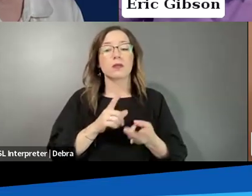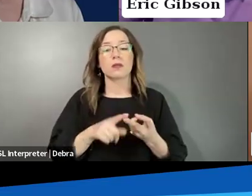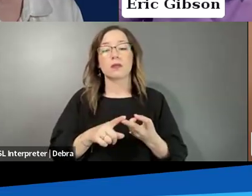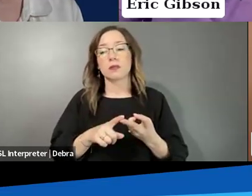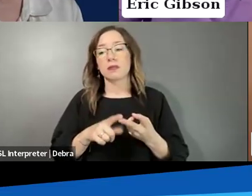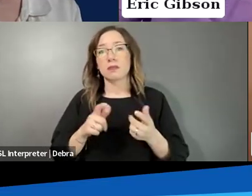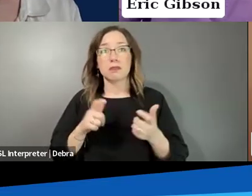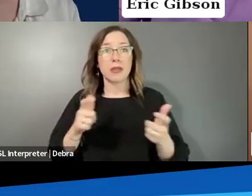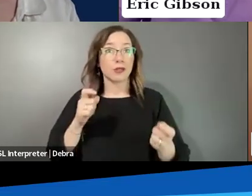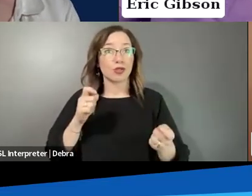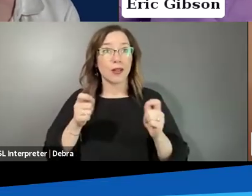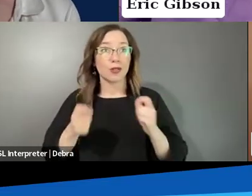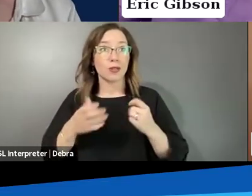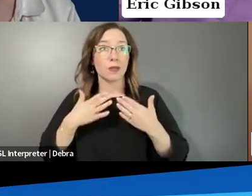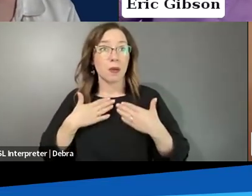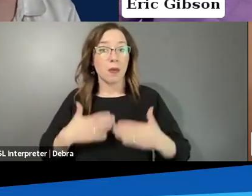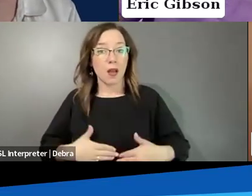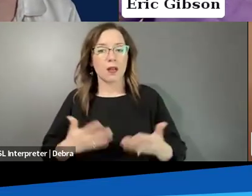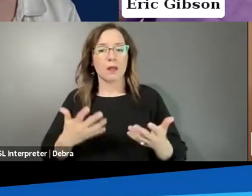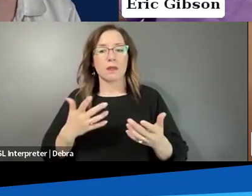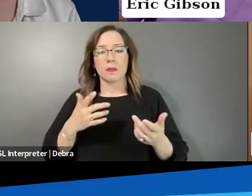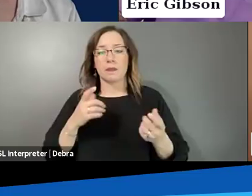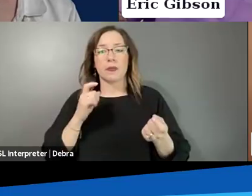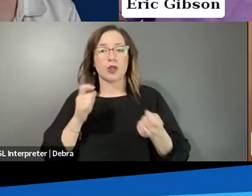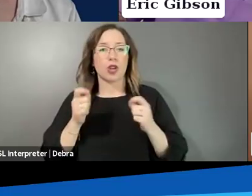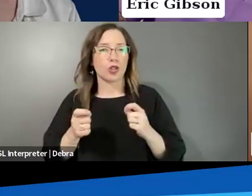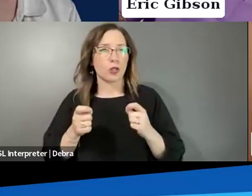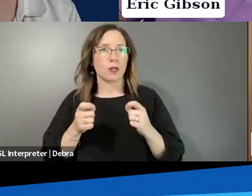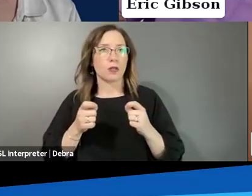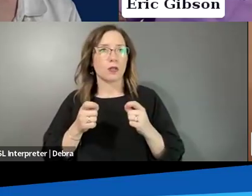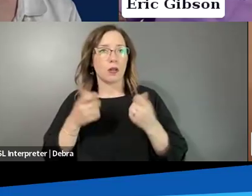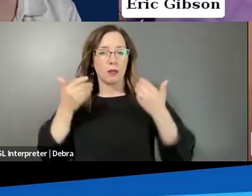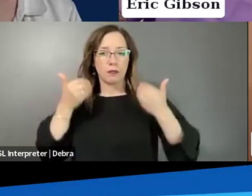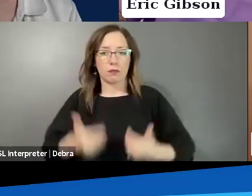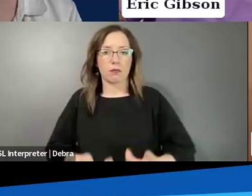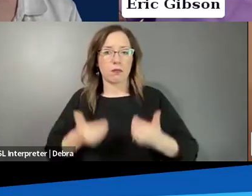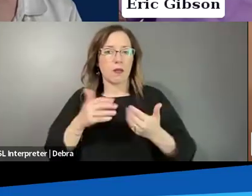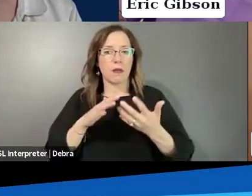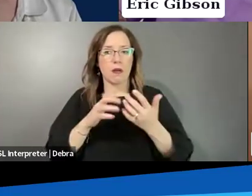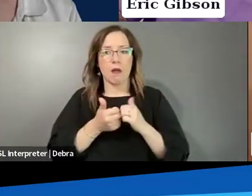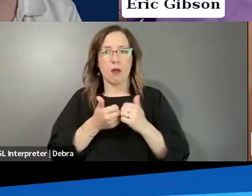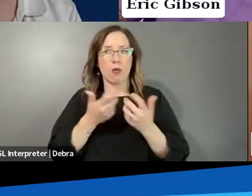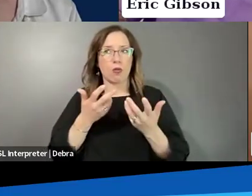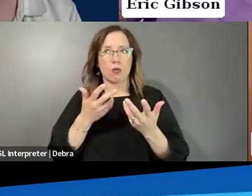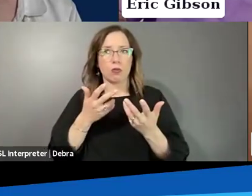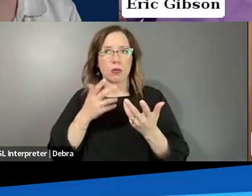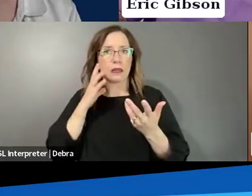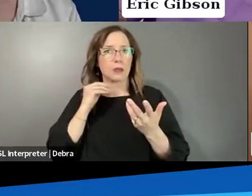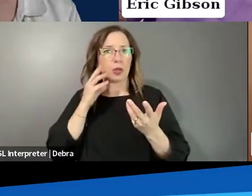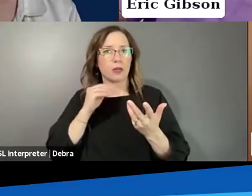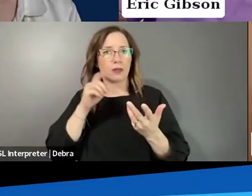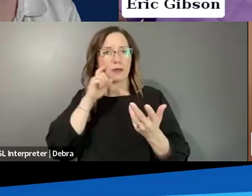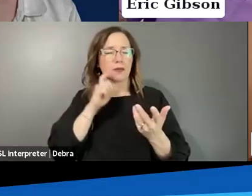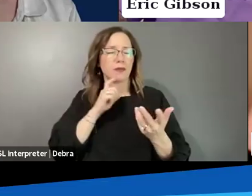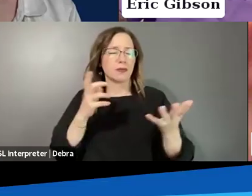know, big changes to my body, to, you know, my ways of being sexual. And so all of that feels